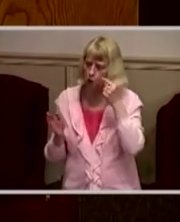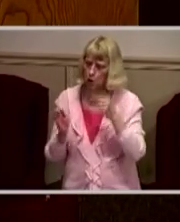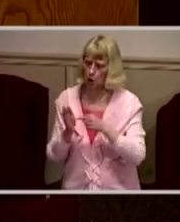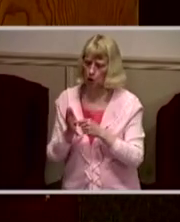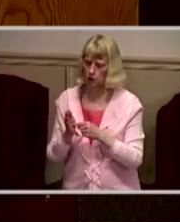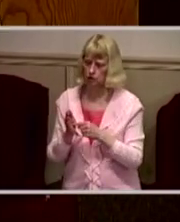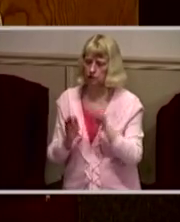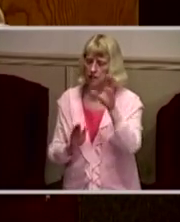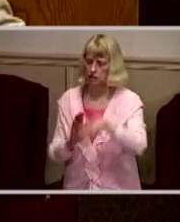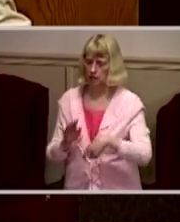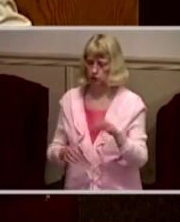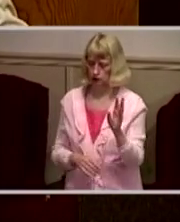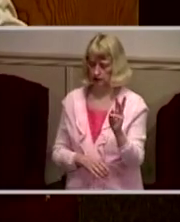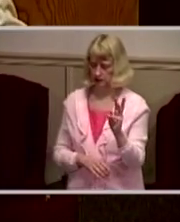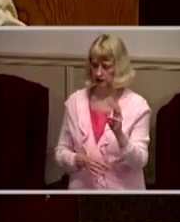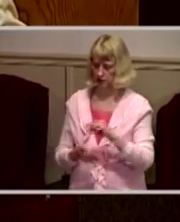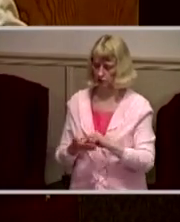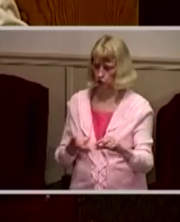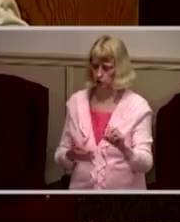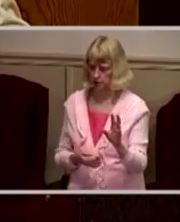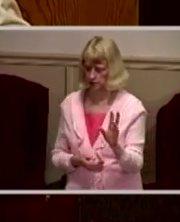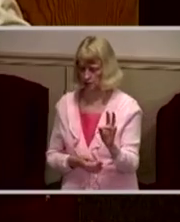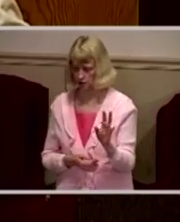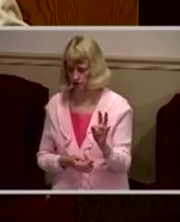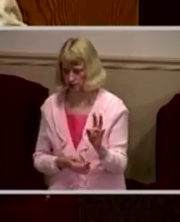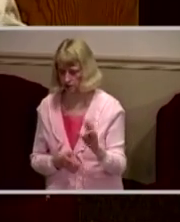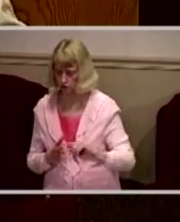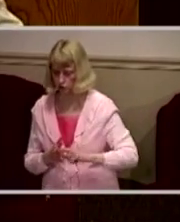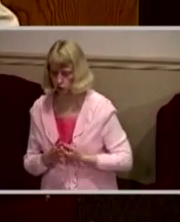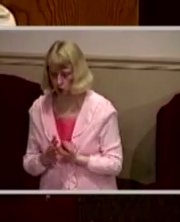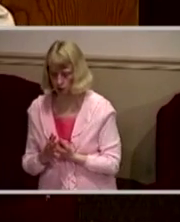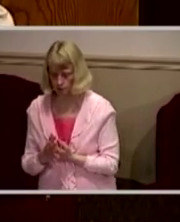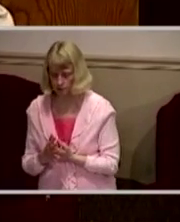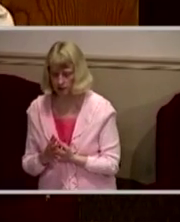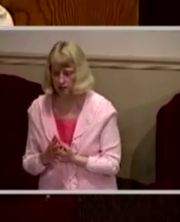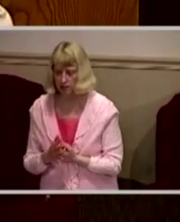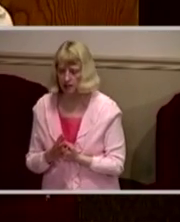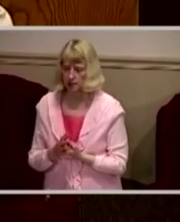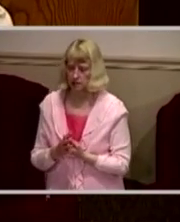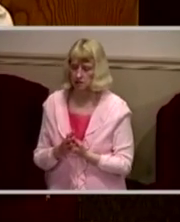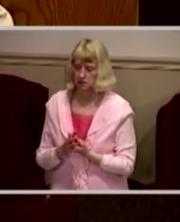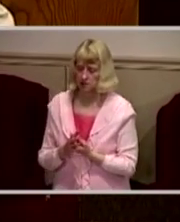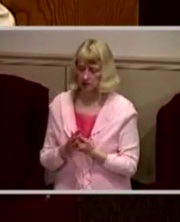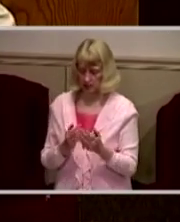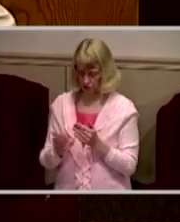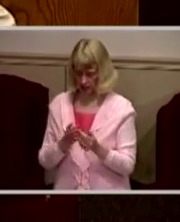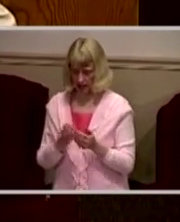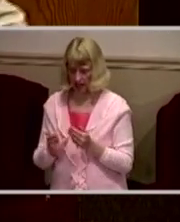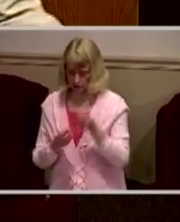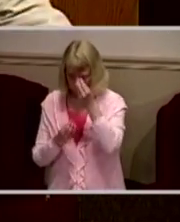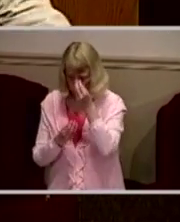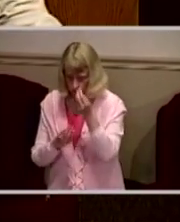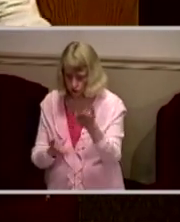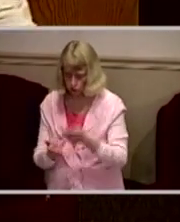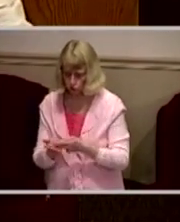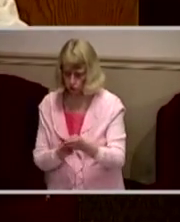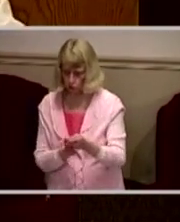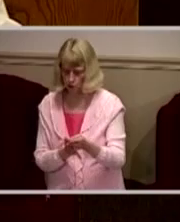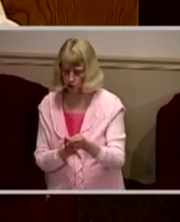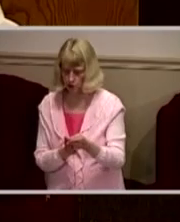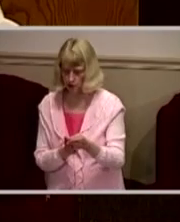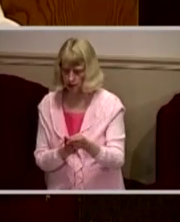says in John chapter 16, verse 7, beginning with verse 7. He says, nevertheless, I tell you the